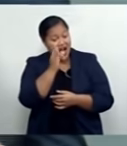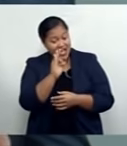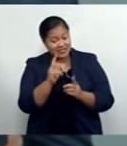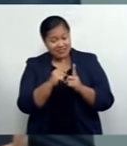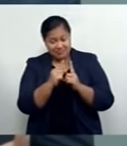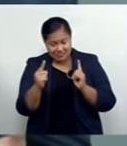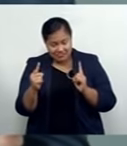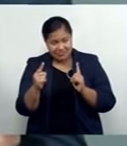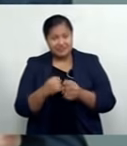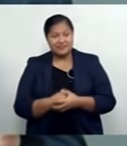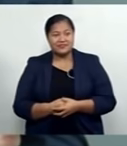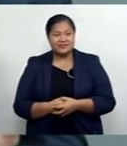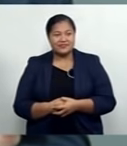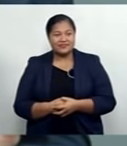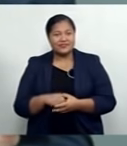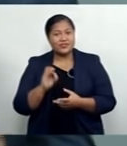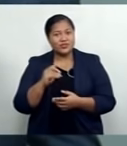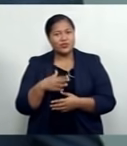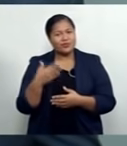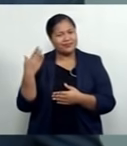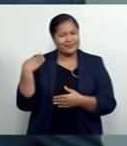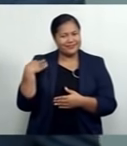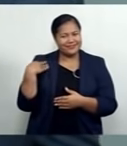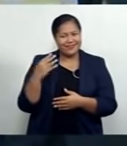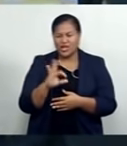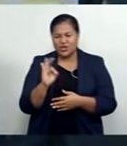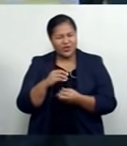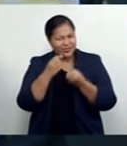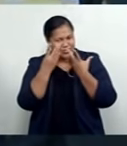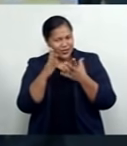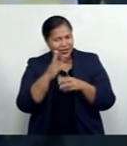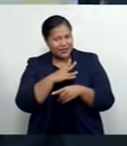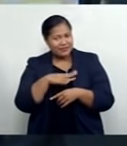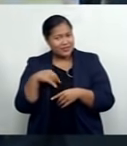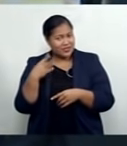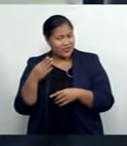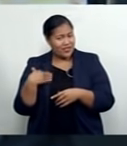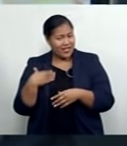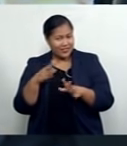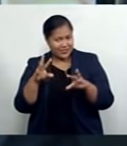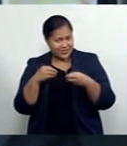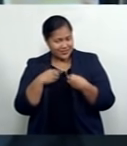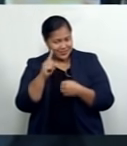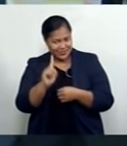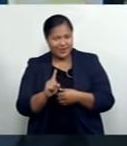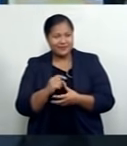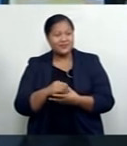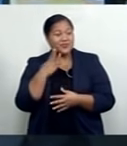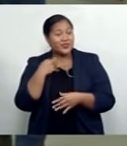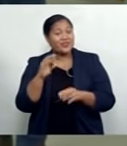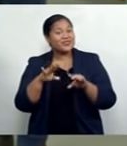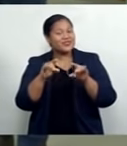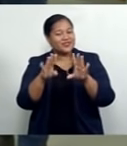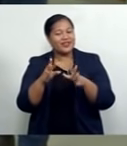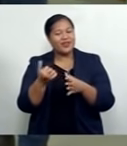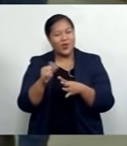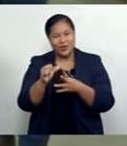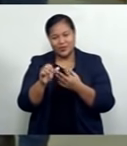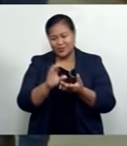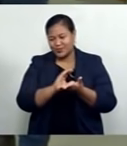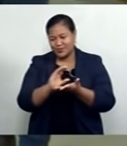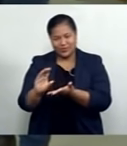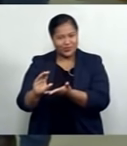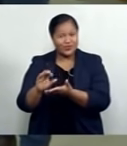distancing. A pat on the back is not the only gesture that the Ministry of Health received today, as Australia also donated